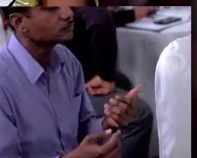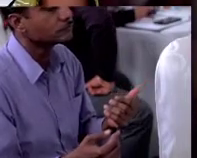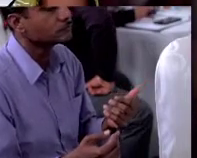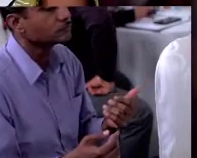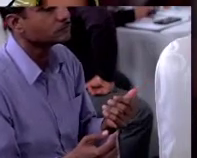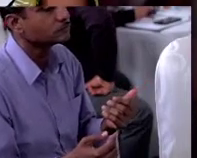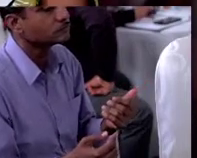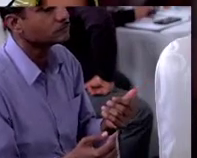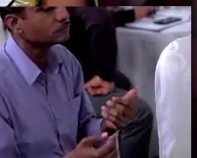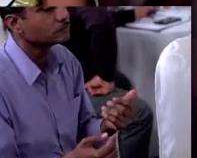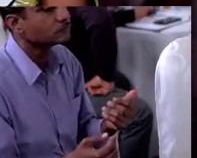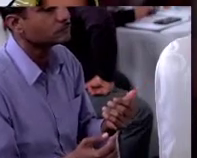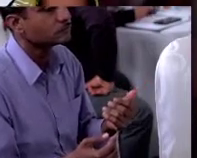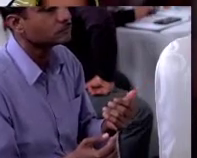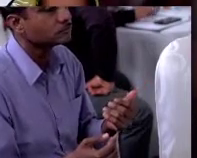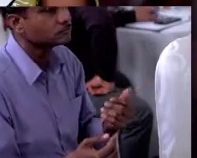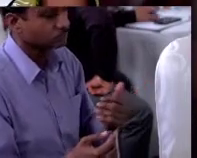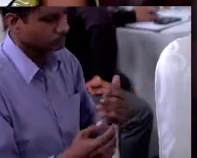period of time,